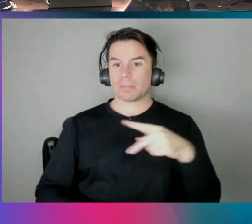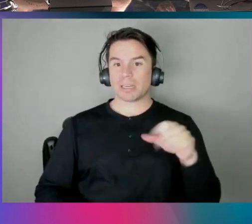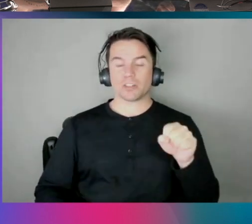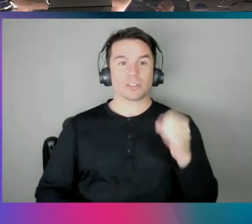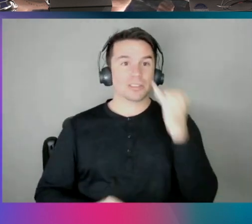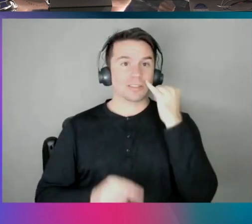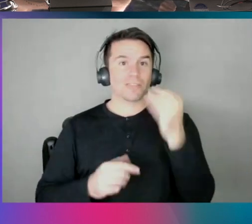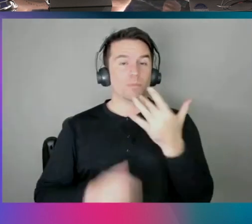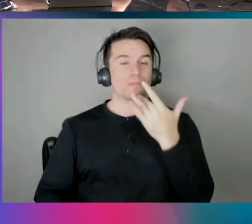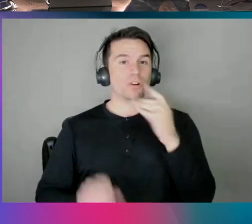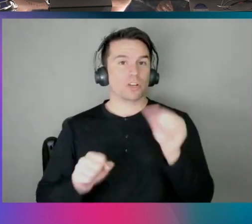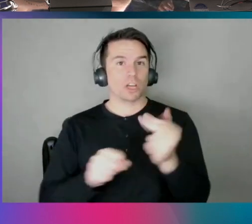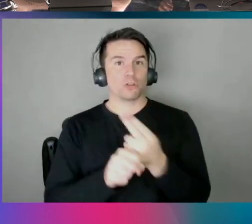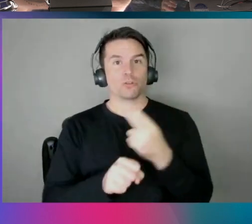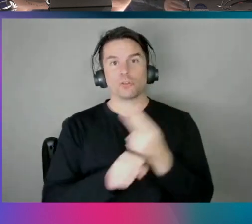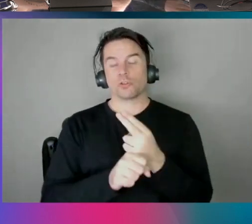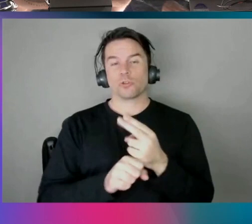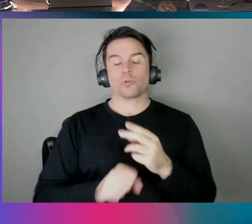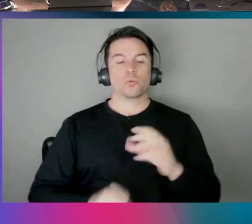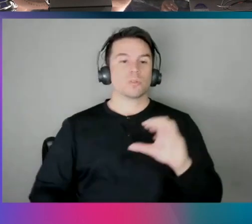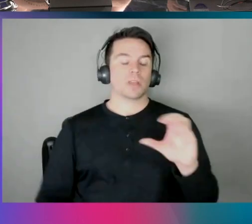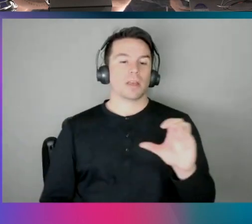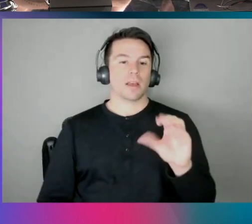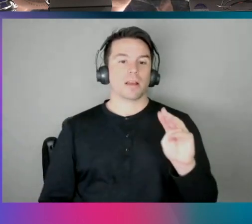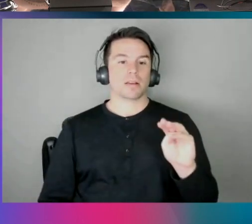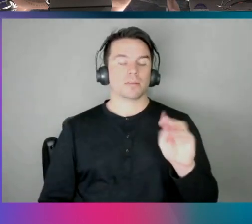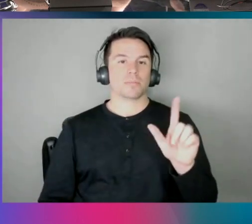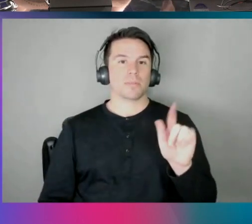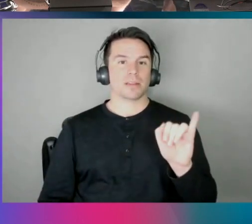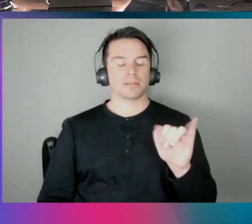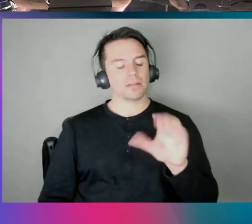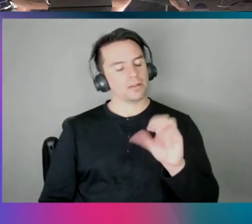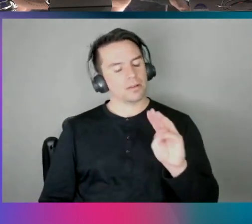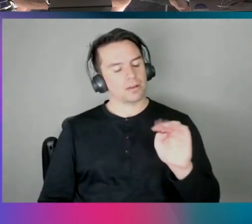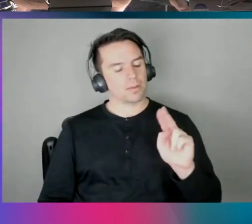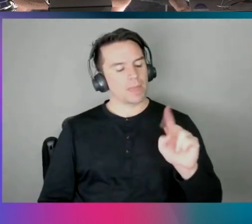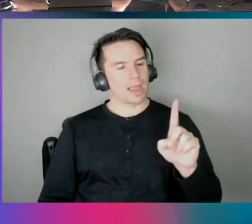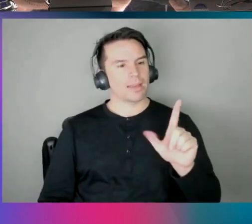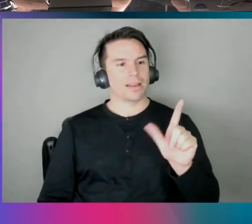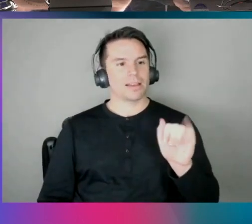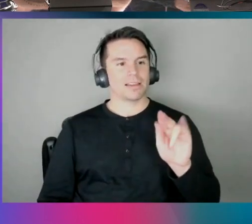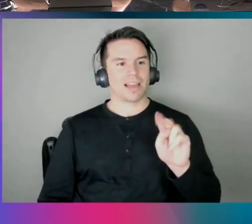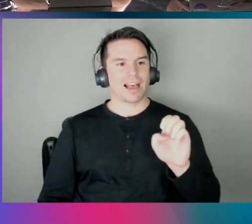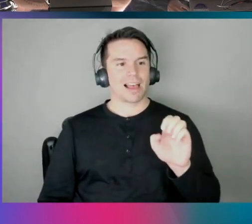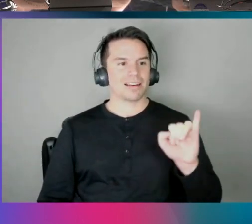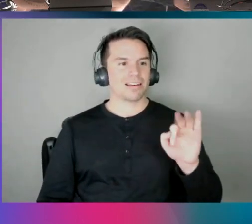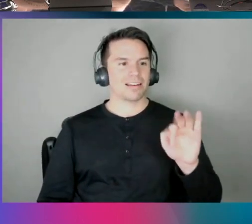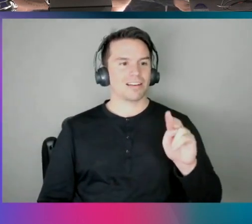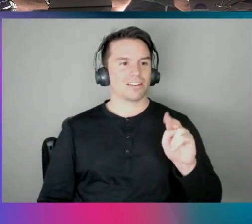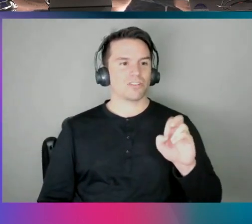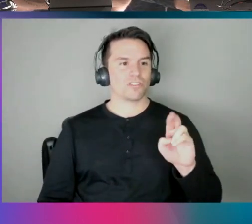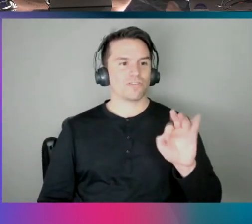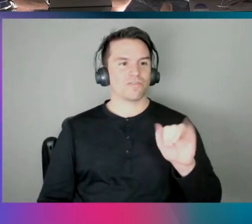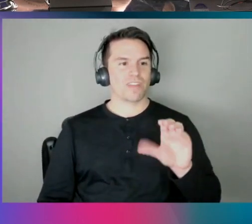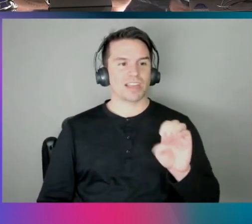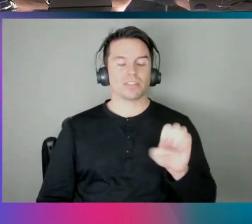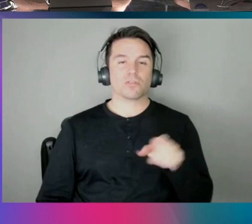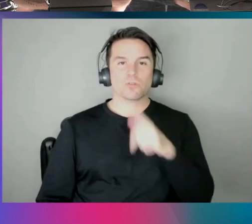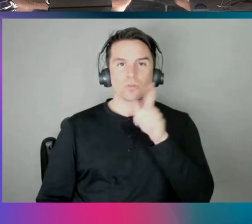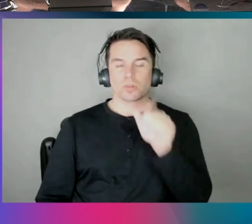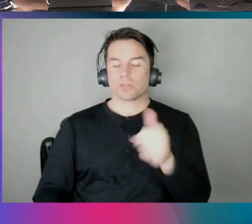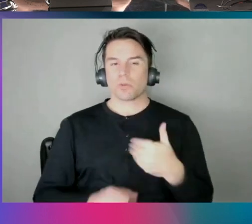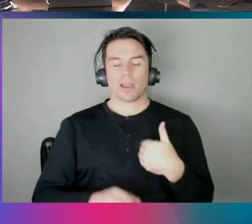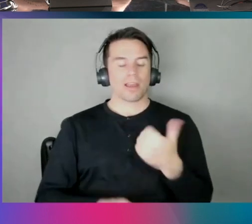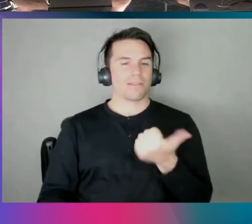line and start pulling the data in your environment such that you don't need any AWS accounts for it. So really the idea to make it open